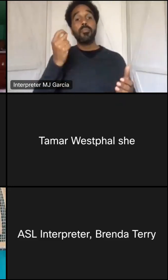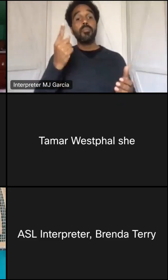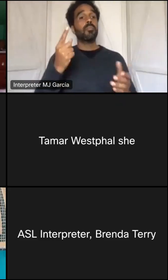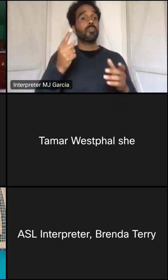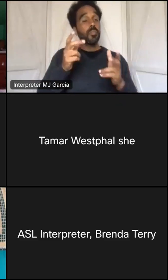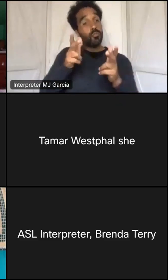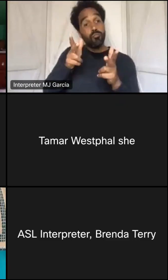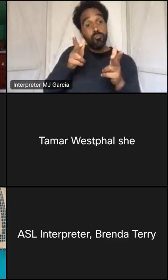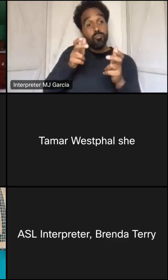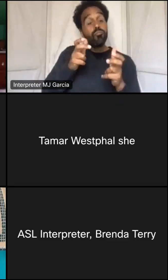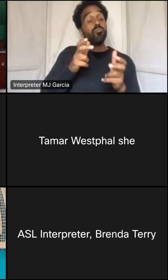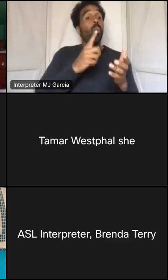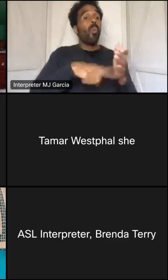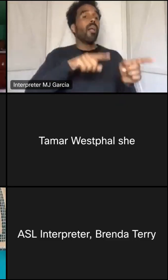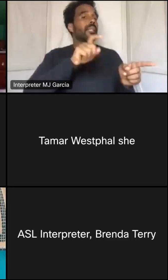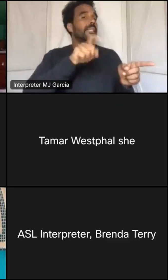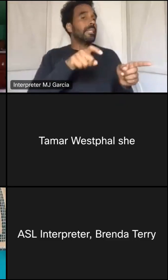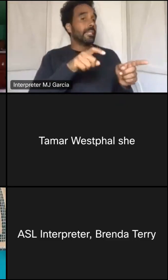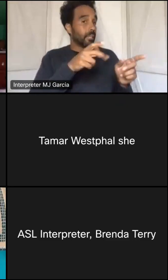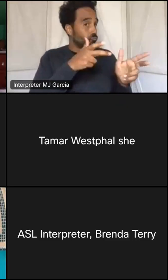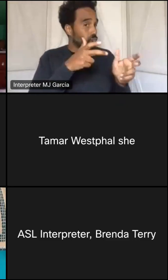to their specific needs.